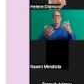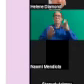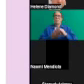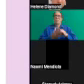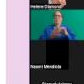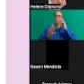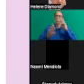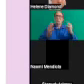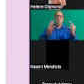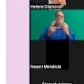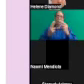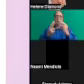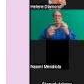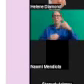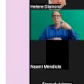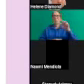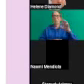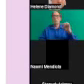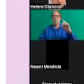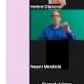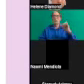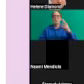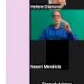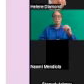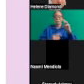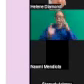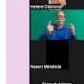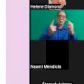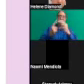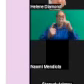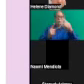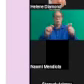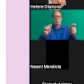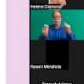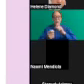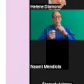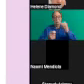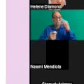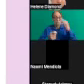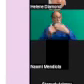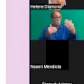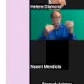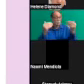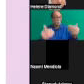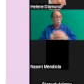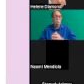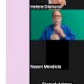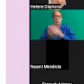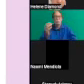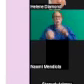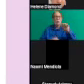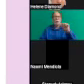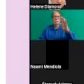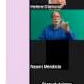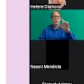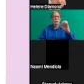have to shift if we are going to make any real change going forward. So, what is ableism? Well,